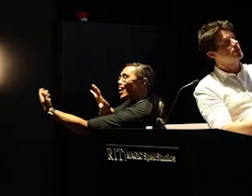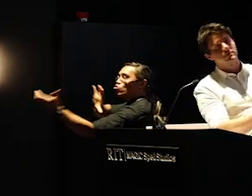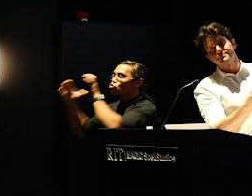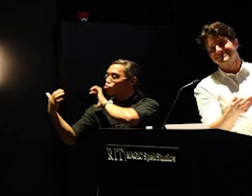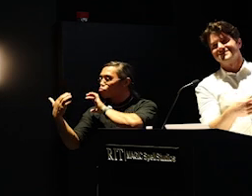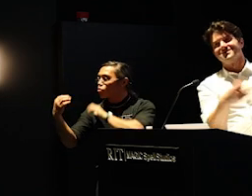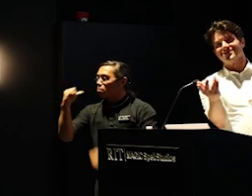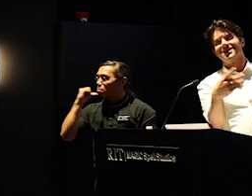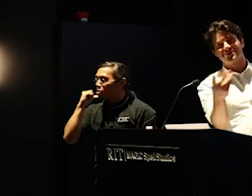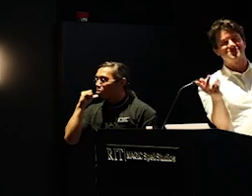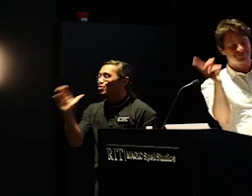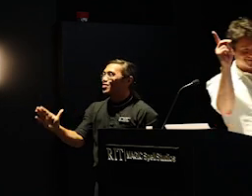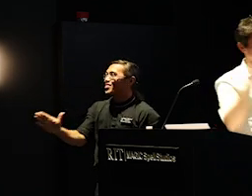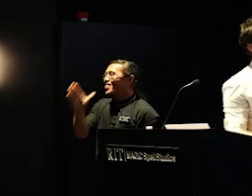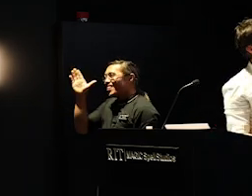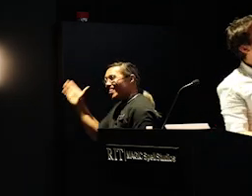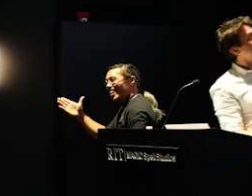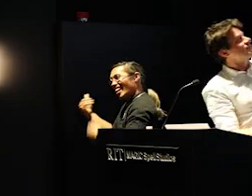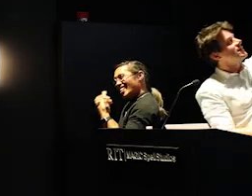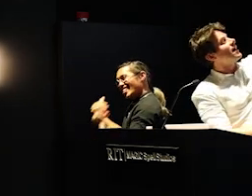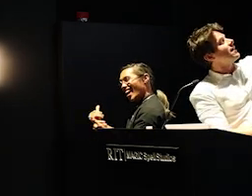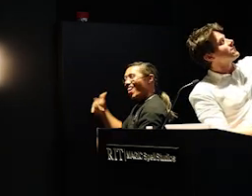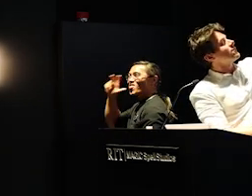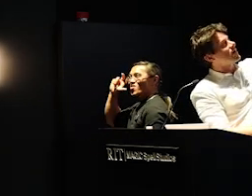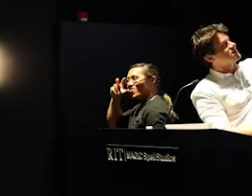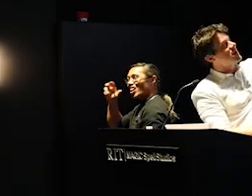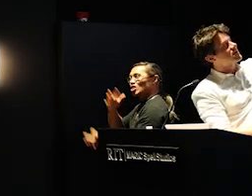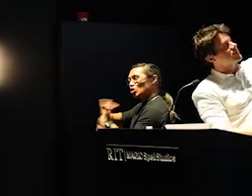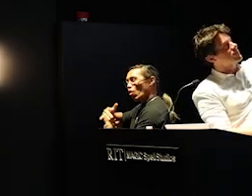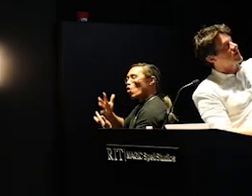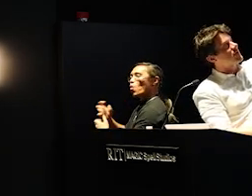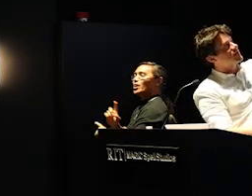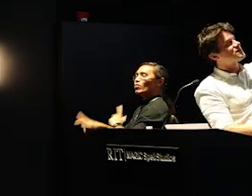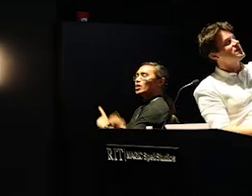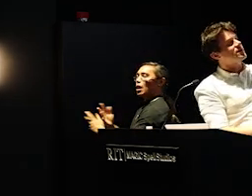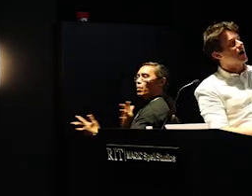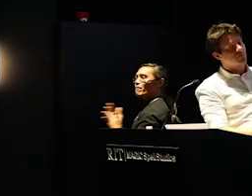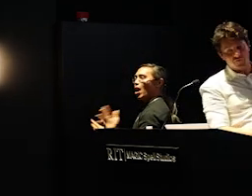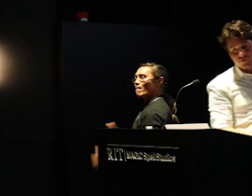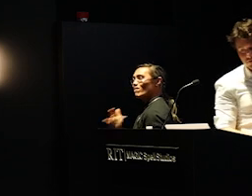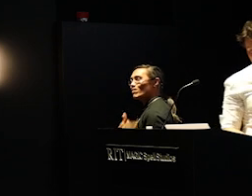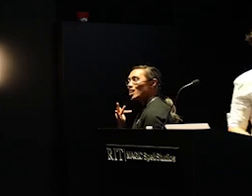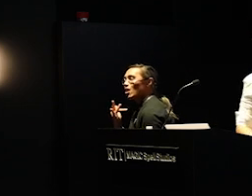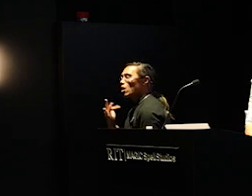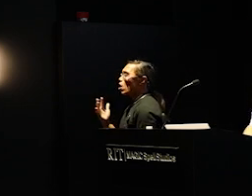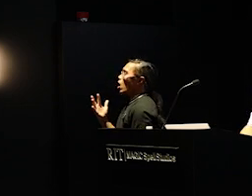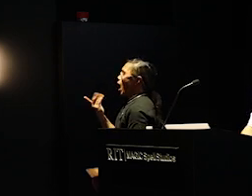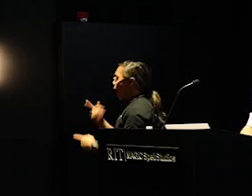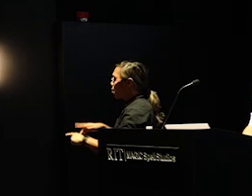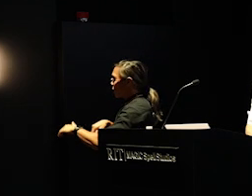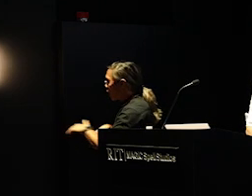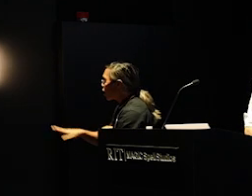Factory. See where the name comes from. But we wanted to make this feeling. How do you feel when you go in